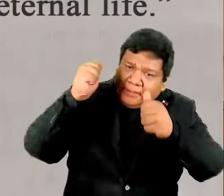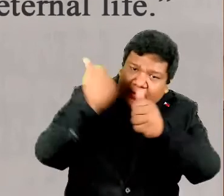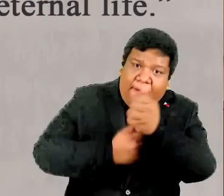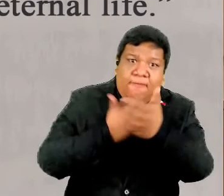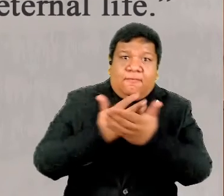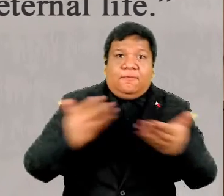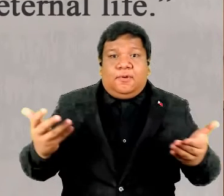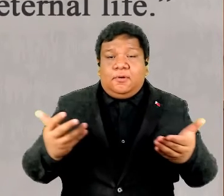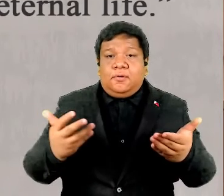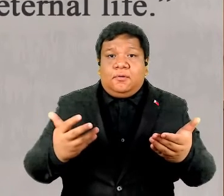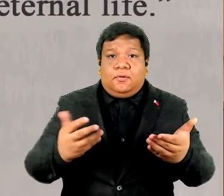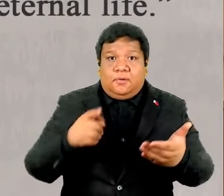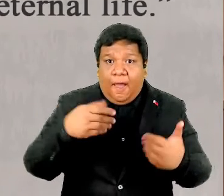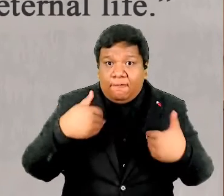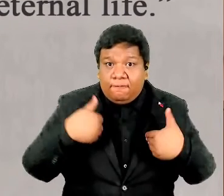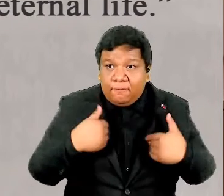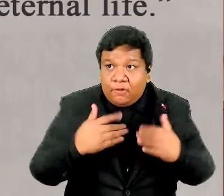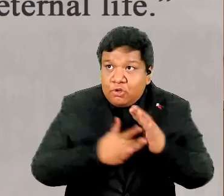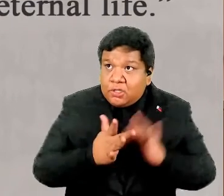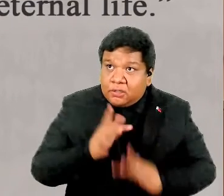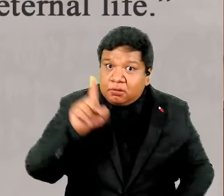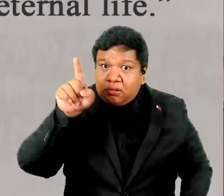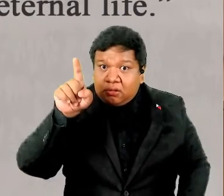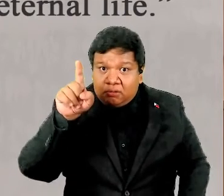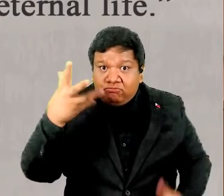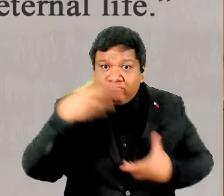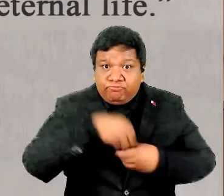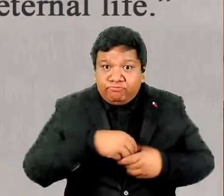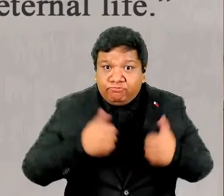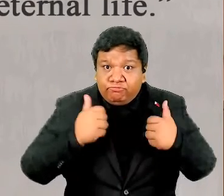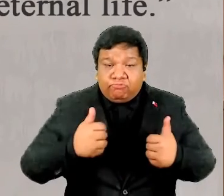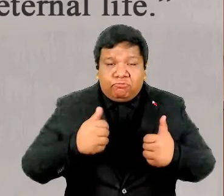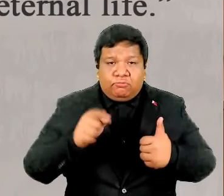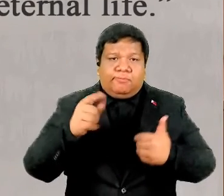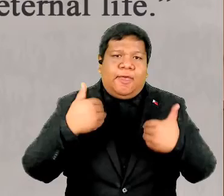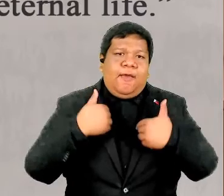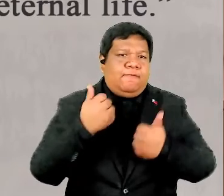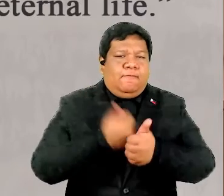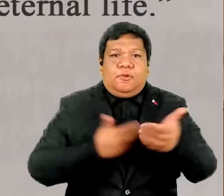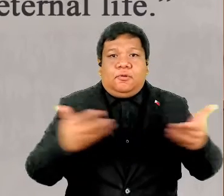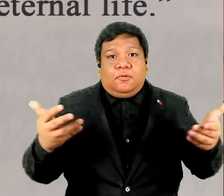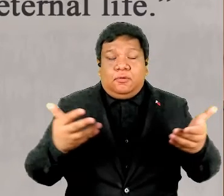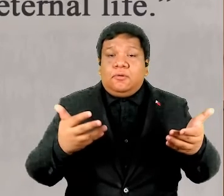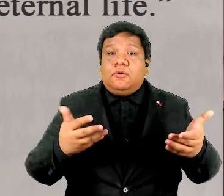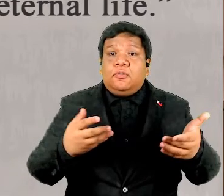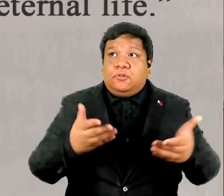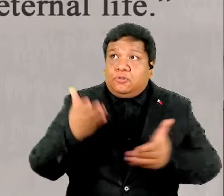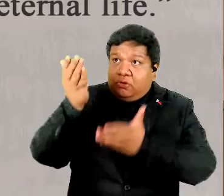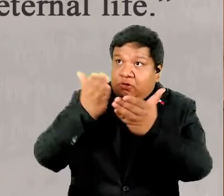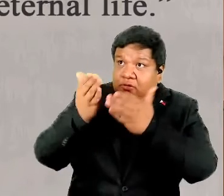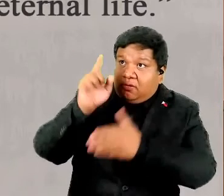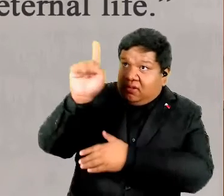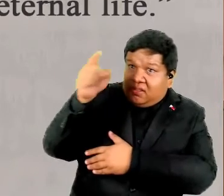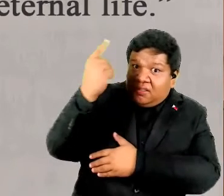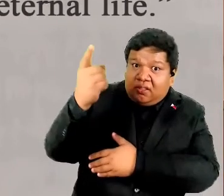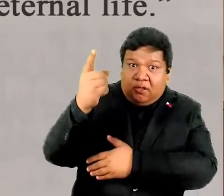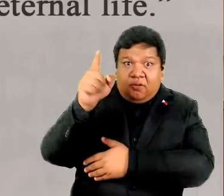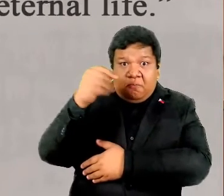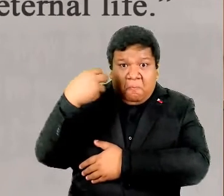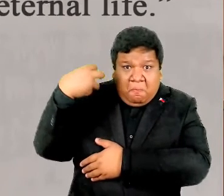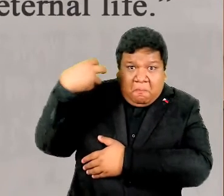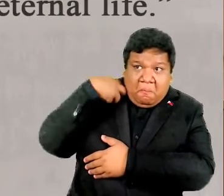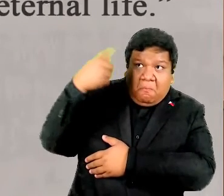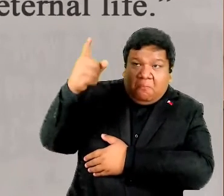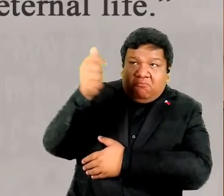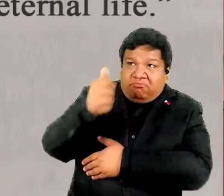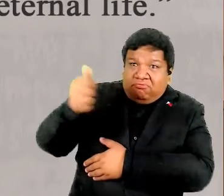everything. And if you have Christ, then you have everything. And serving him alone to be your master